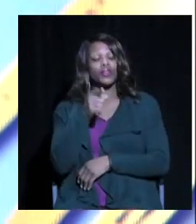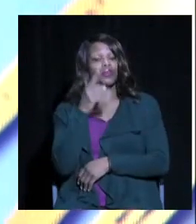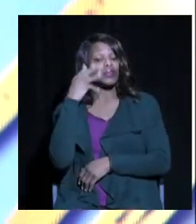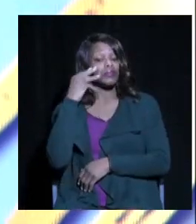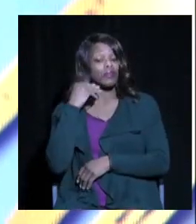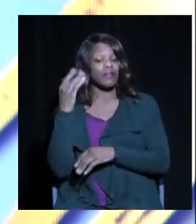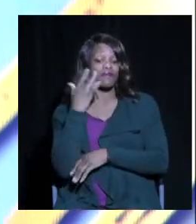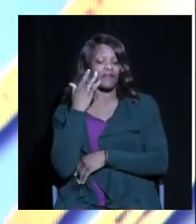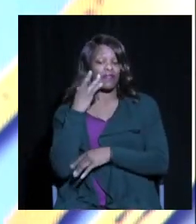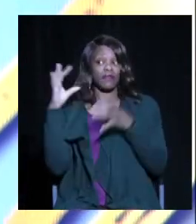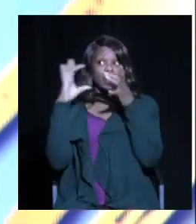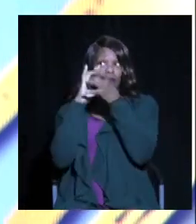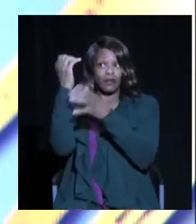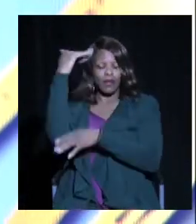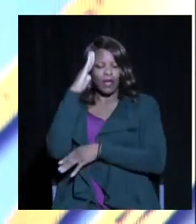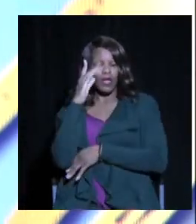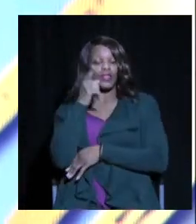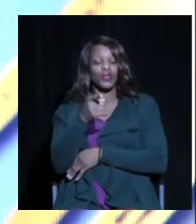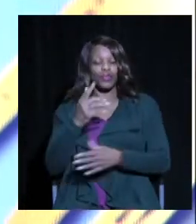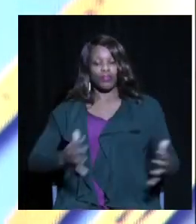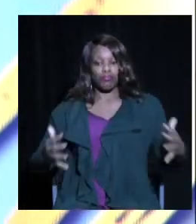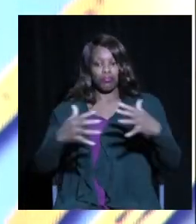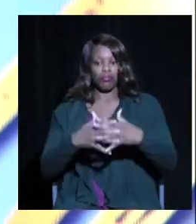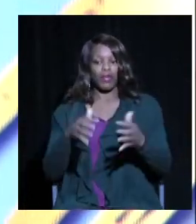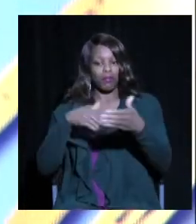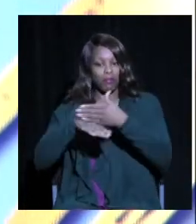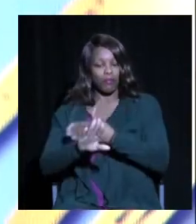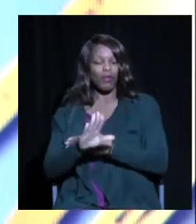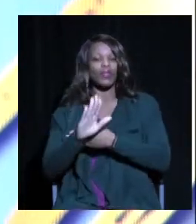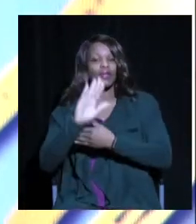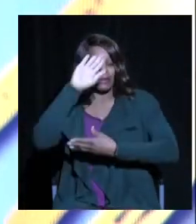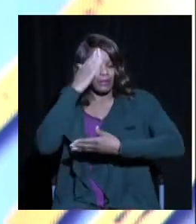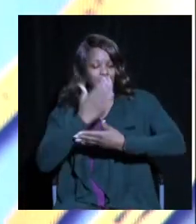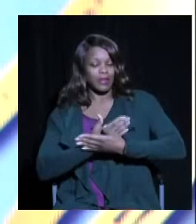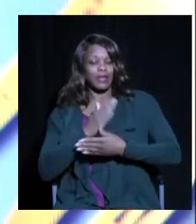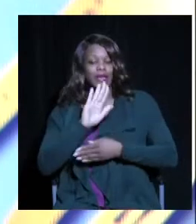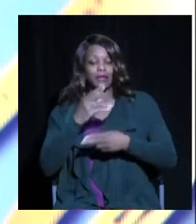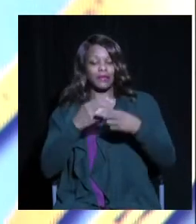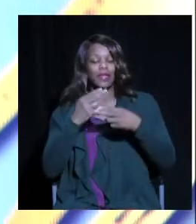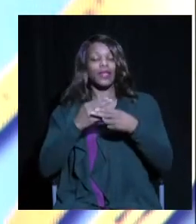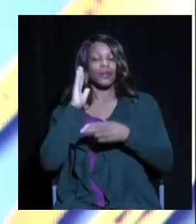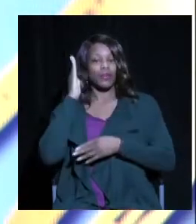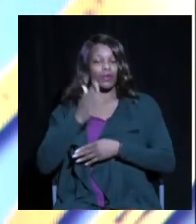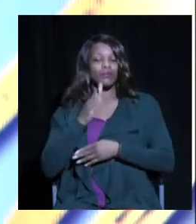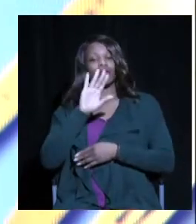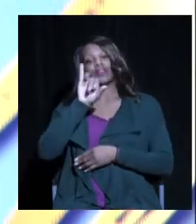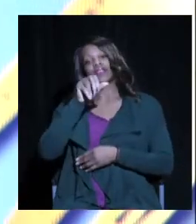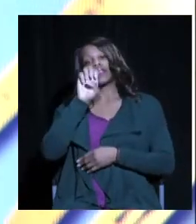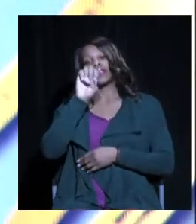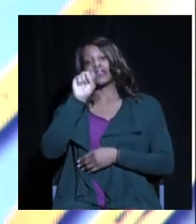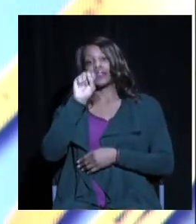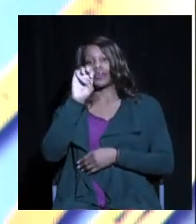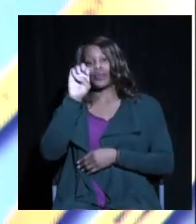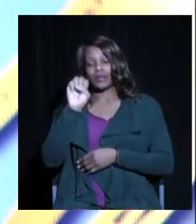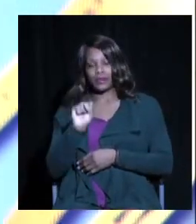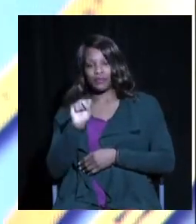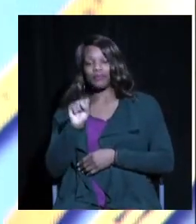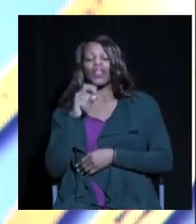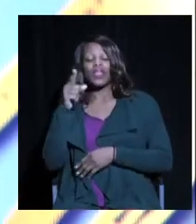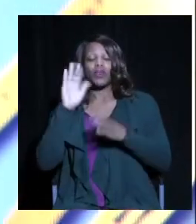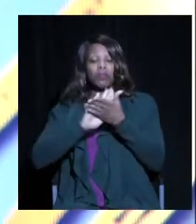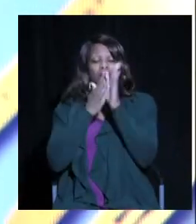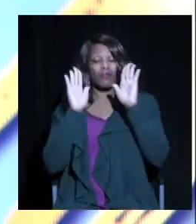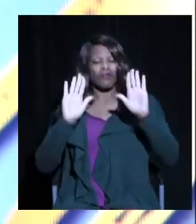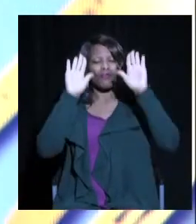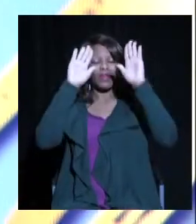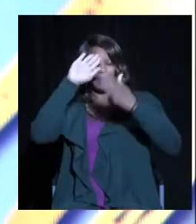found favor with God. You will conceive and give birth to a son, and you are to call him Jesus. He will be great, and he will be called the